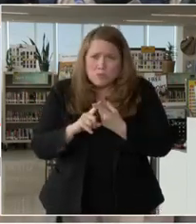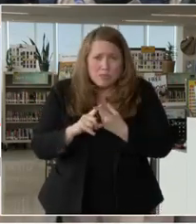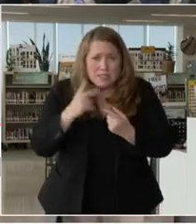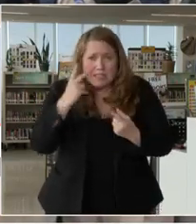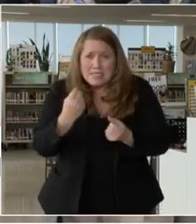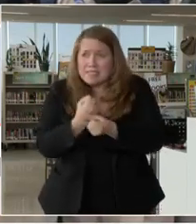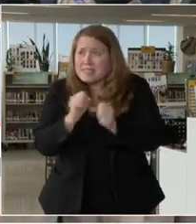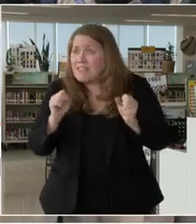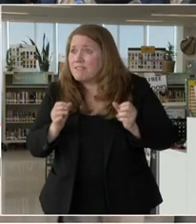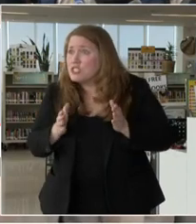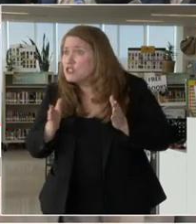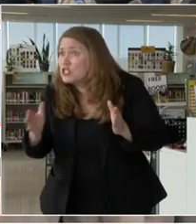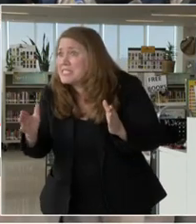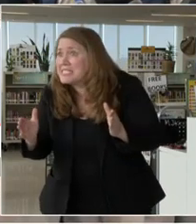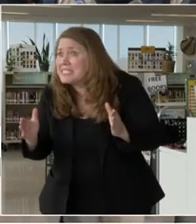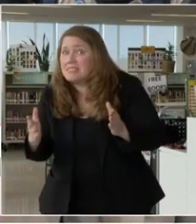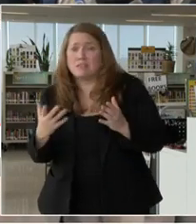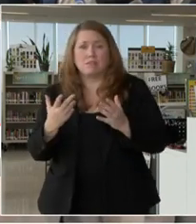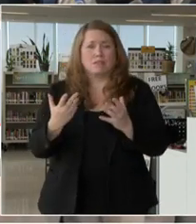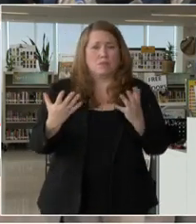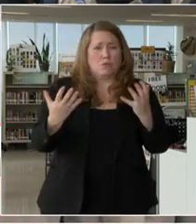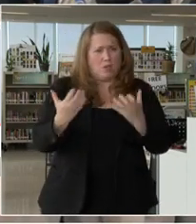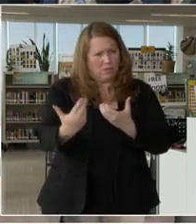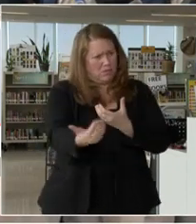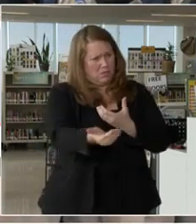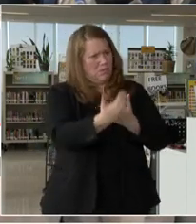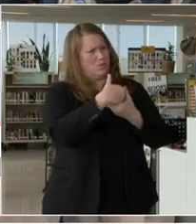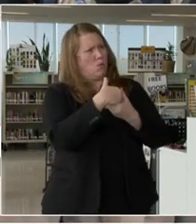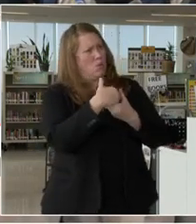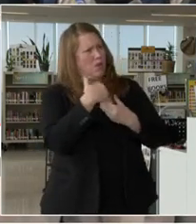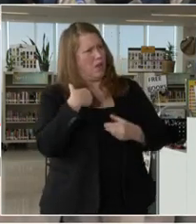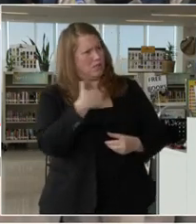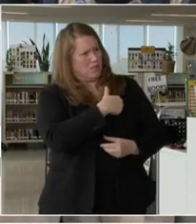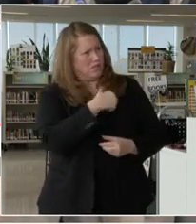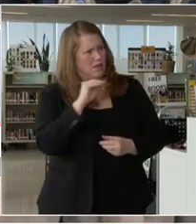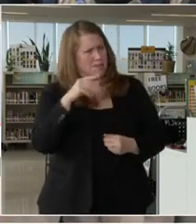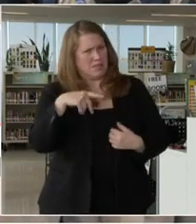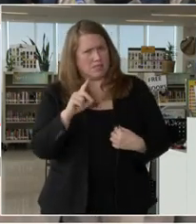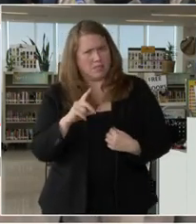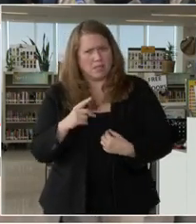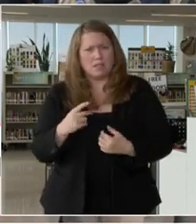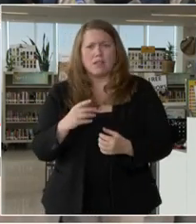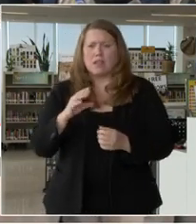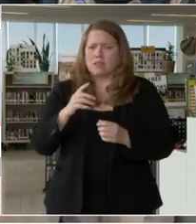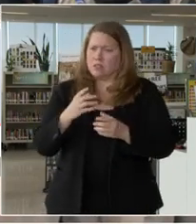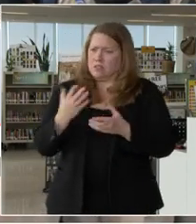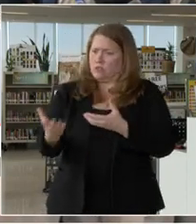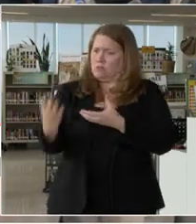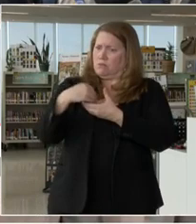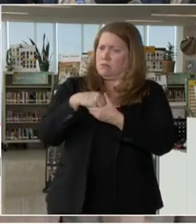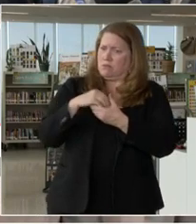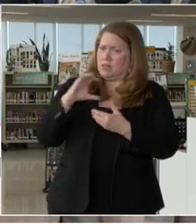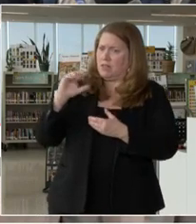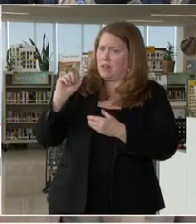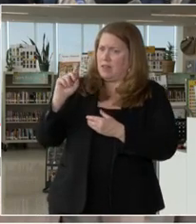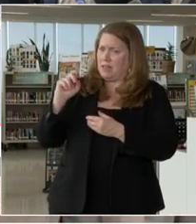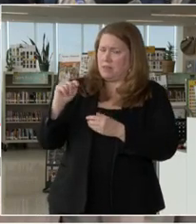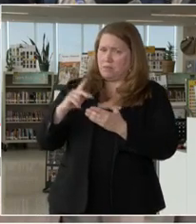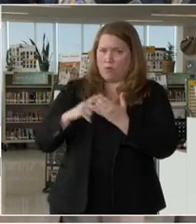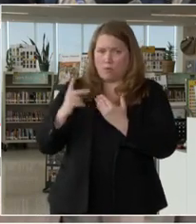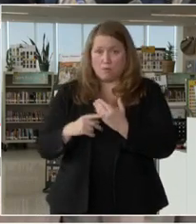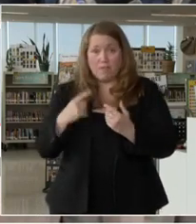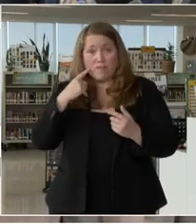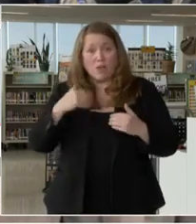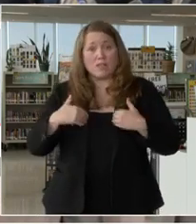streets in the District of Columbia? Join the Metropolitan Police Department. Join our police cadet program. We're hiring for young people between